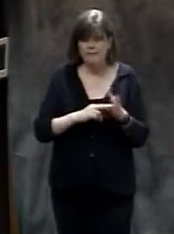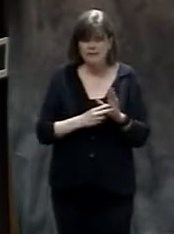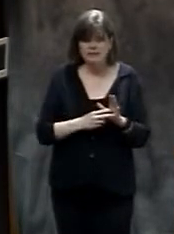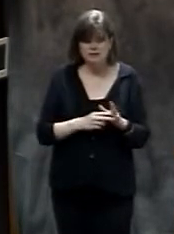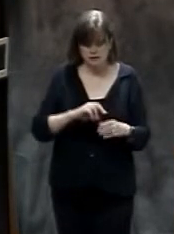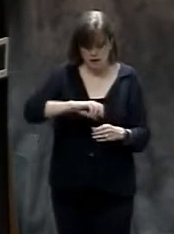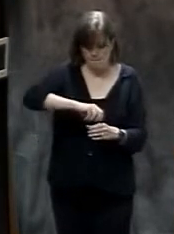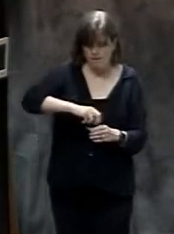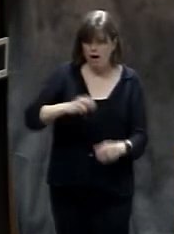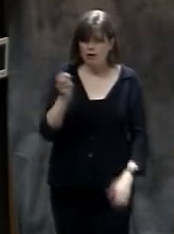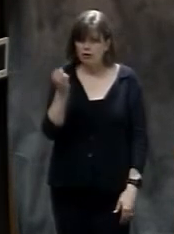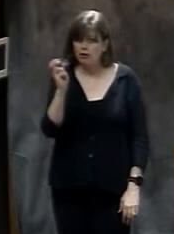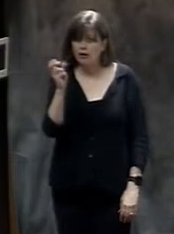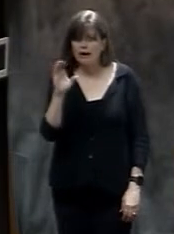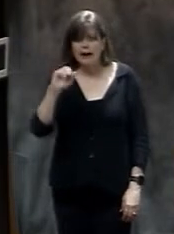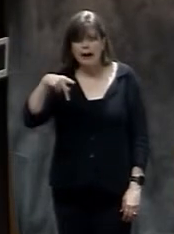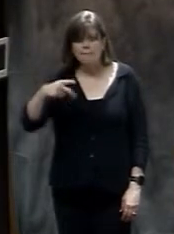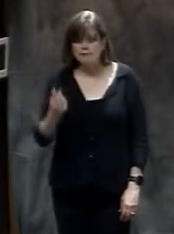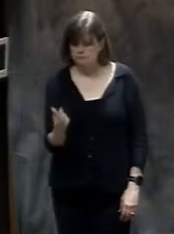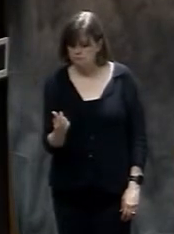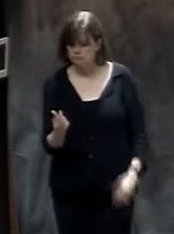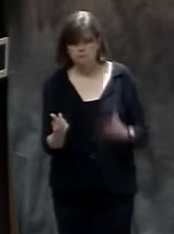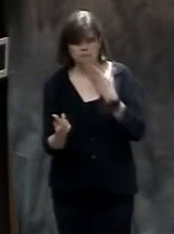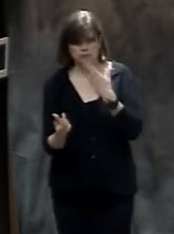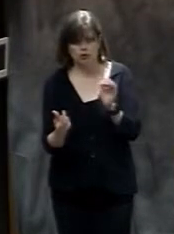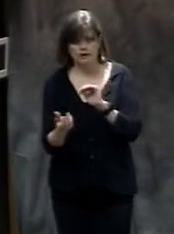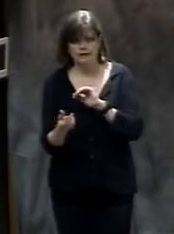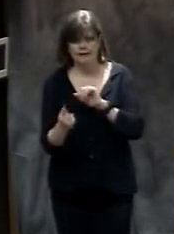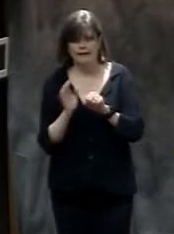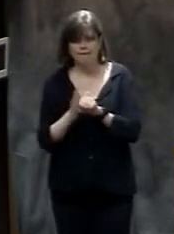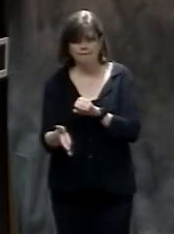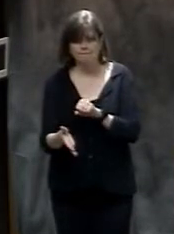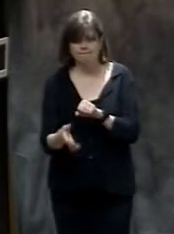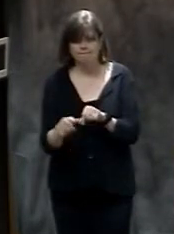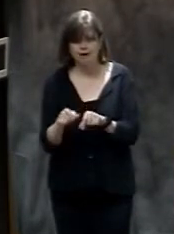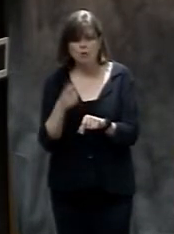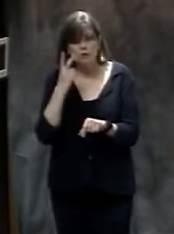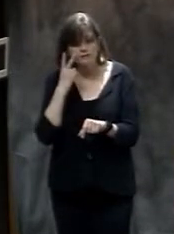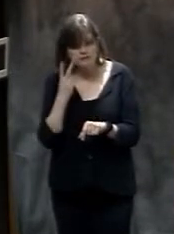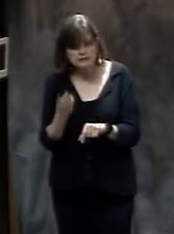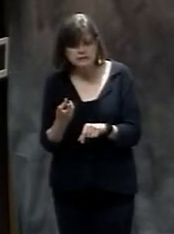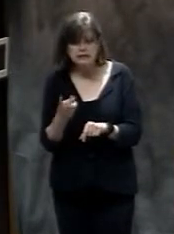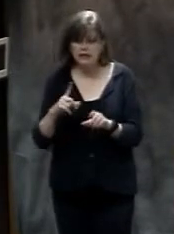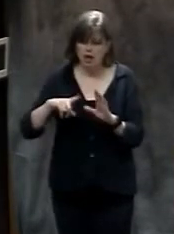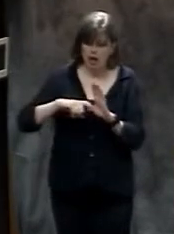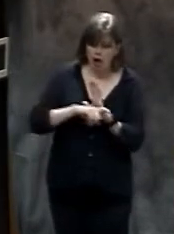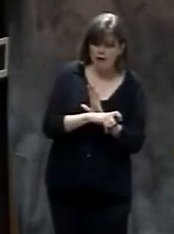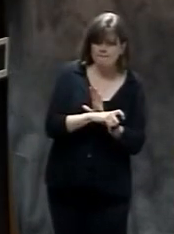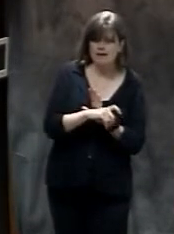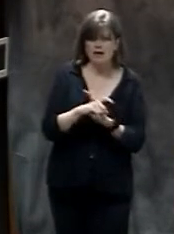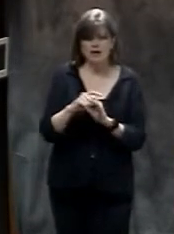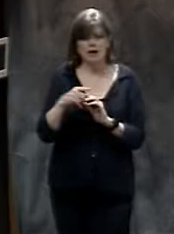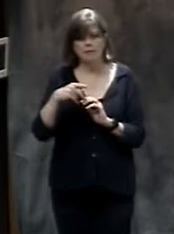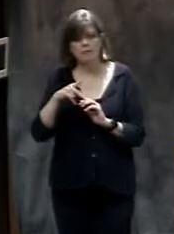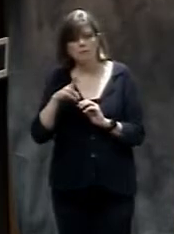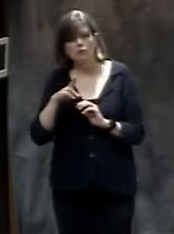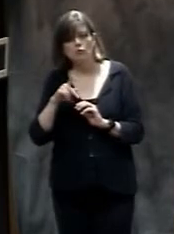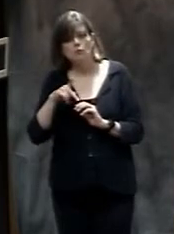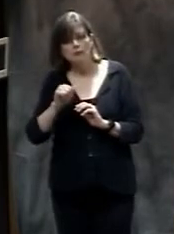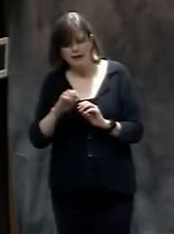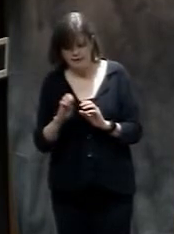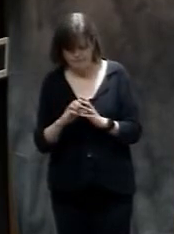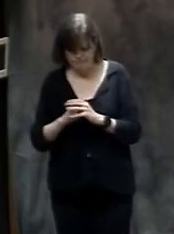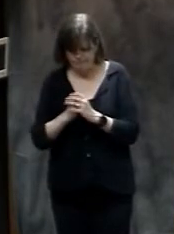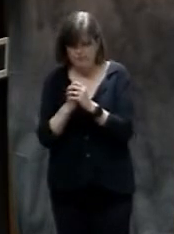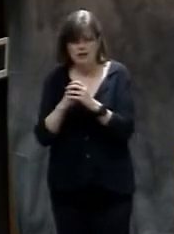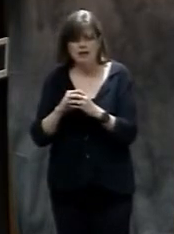would work too. We've seen mosquito larvae and pupae in folds of tarps, all kinds of things. So anything that can contain